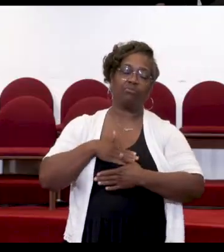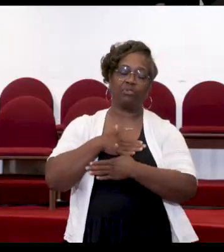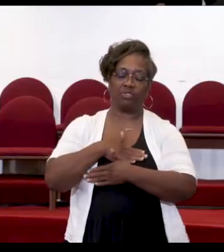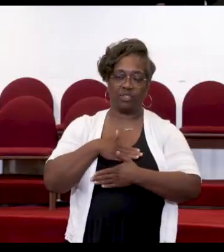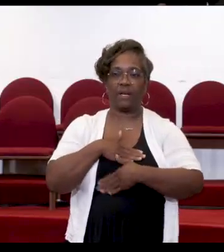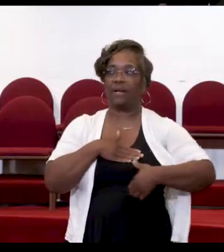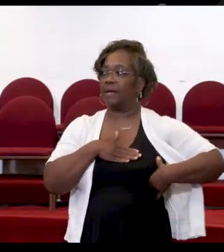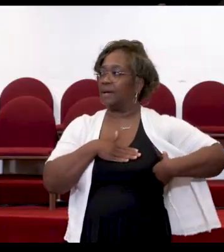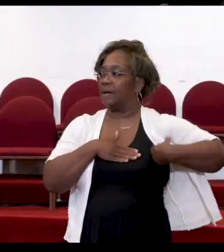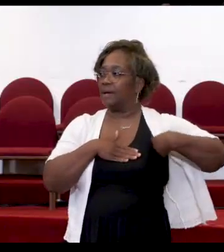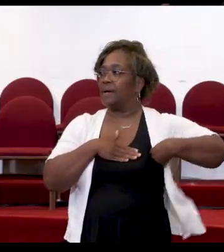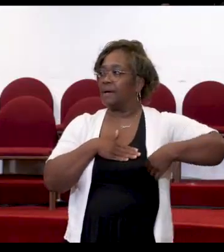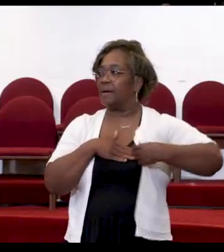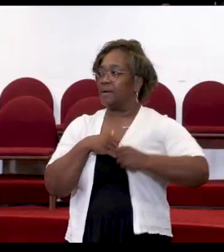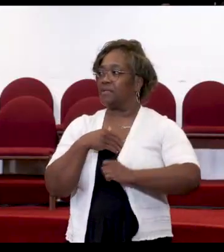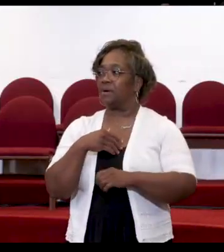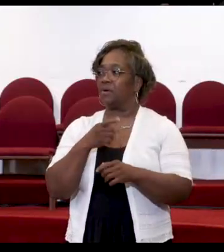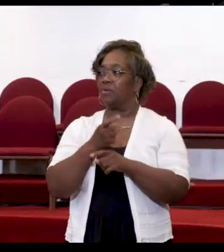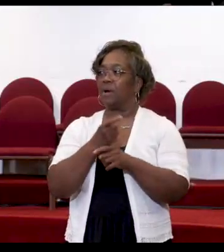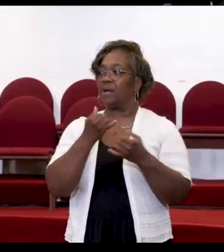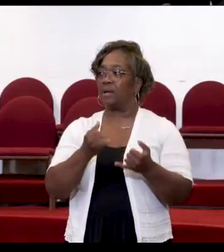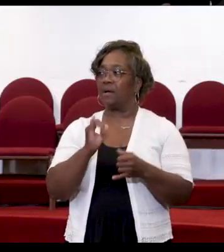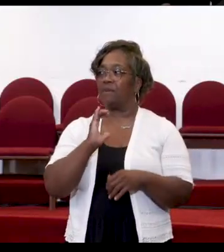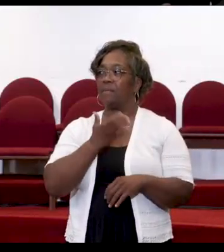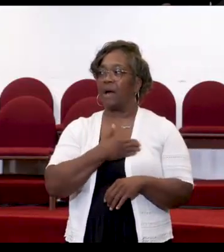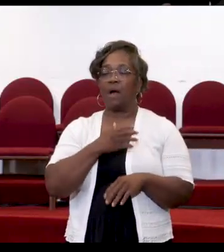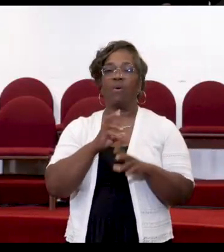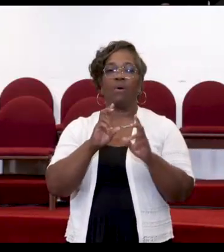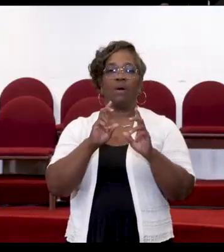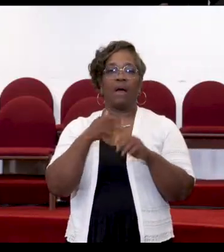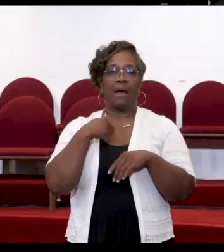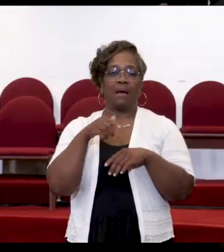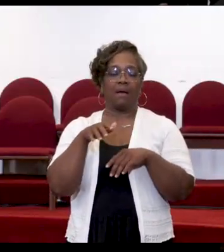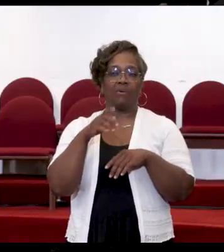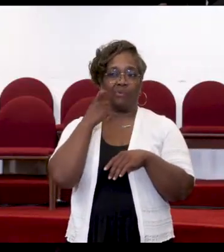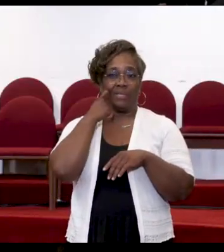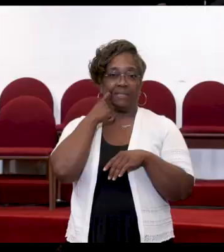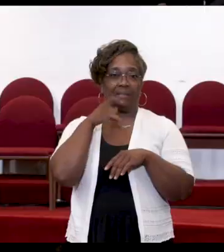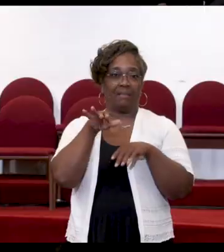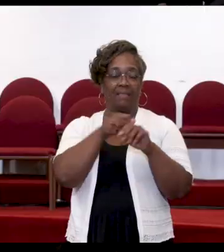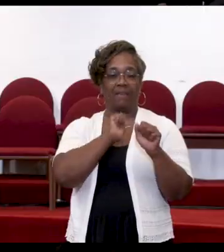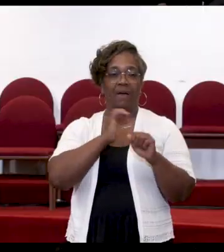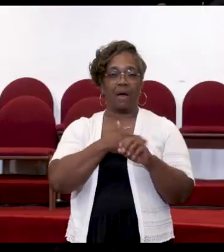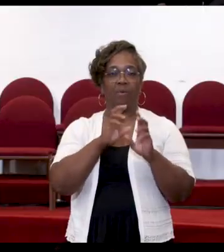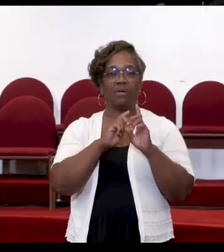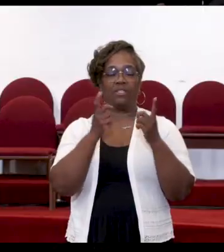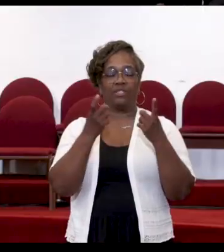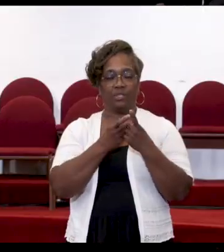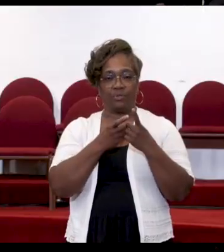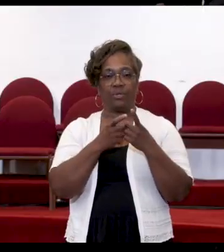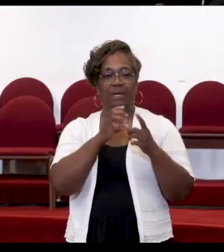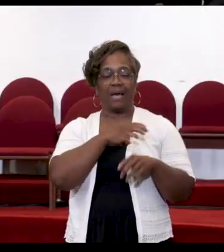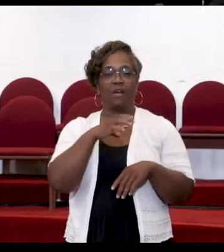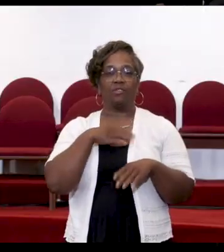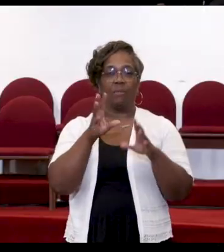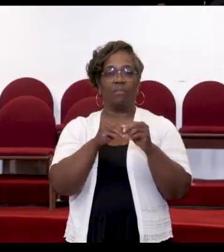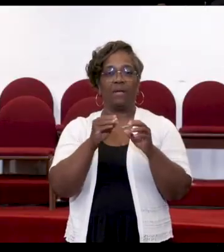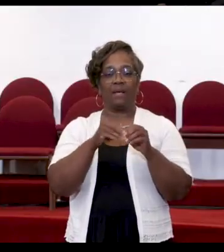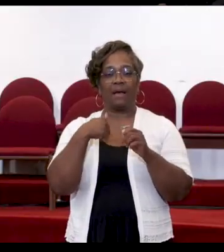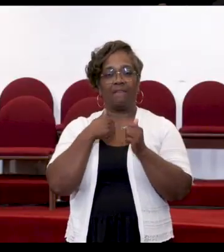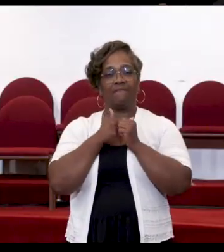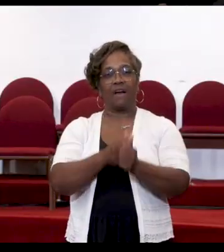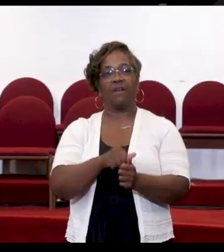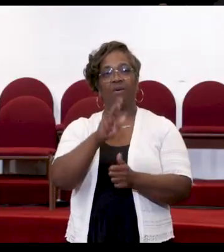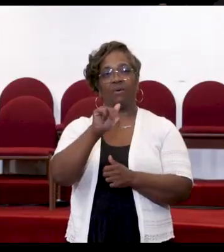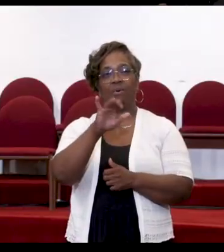I'm coming right now from our district's council meeting. I follow Rico over here, and I